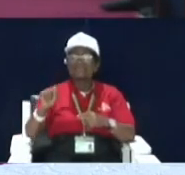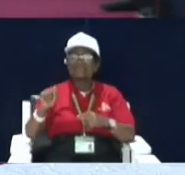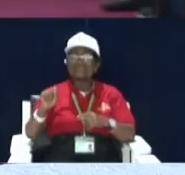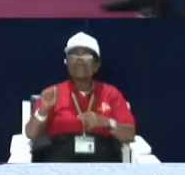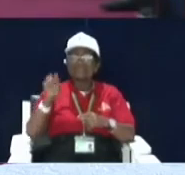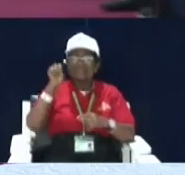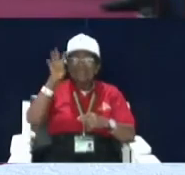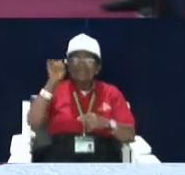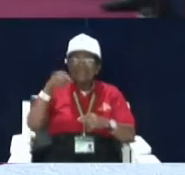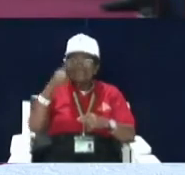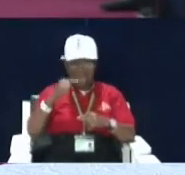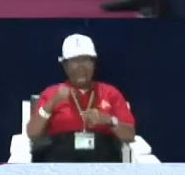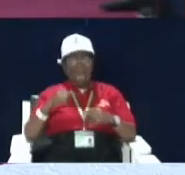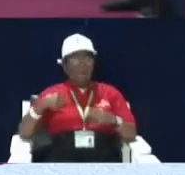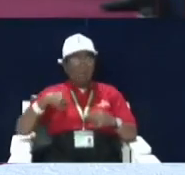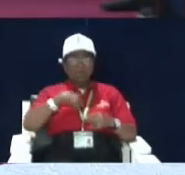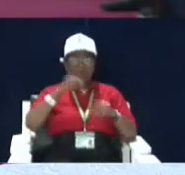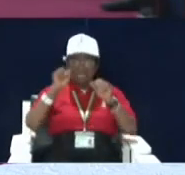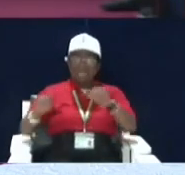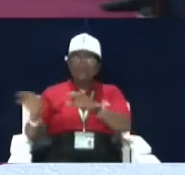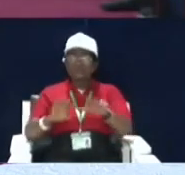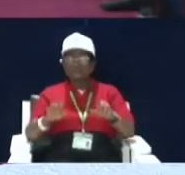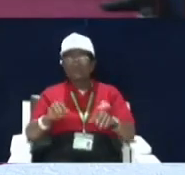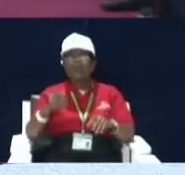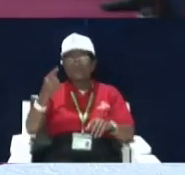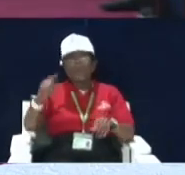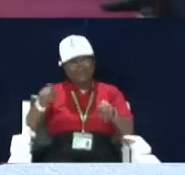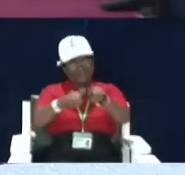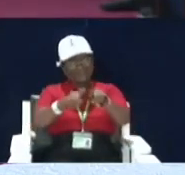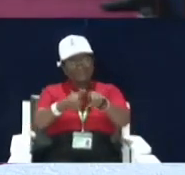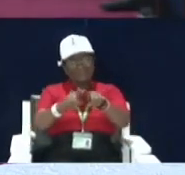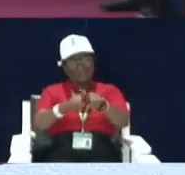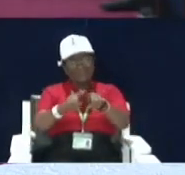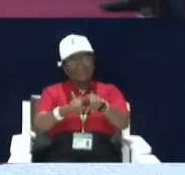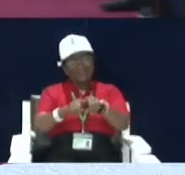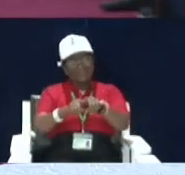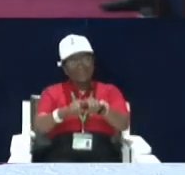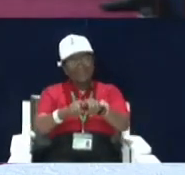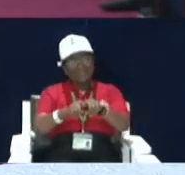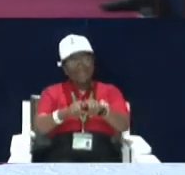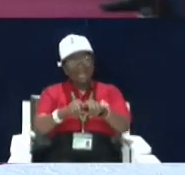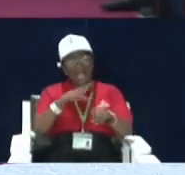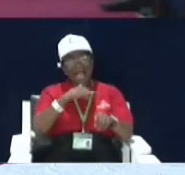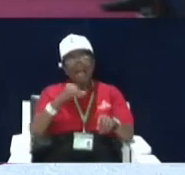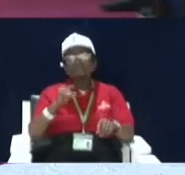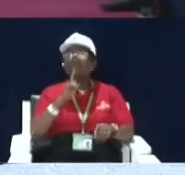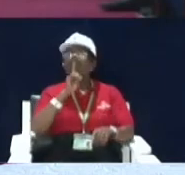magician said, oh, we can do the same thing. And they did it.